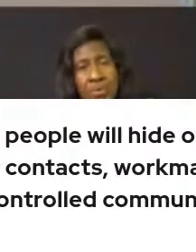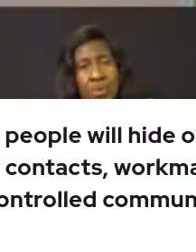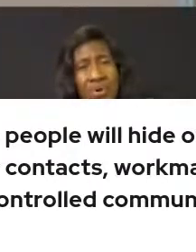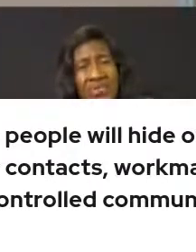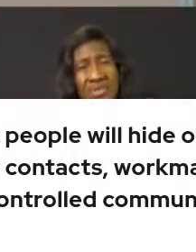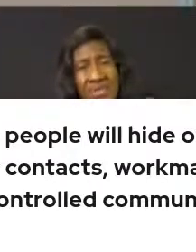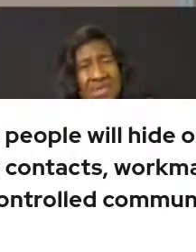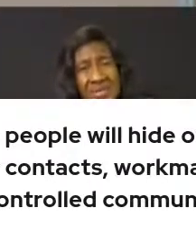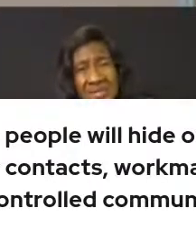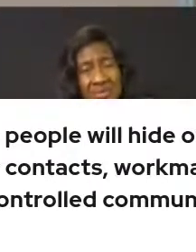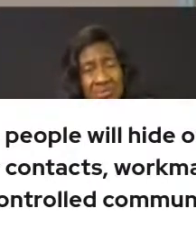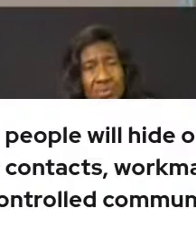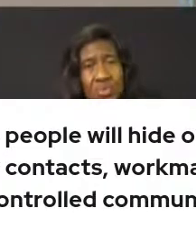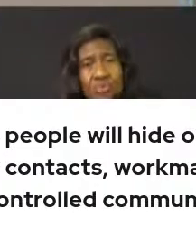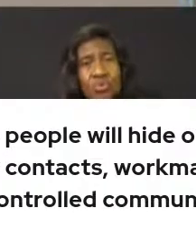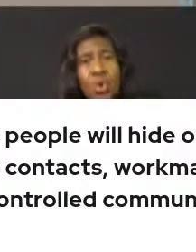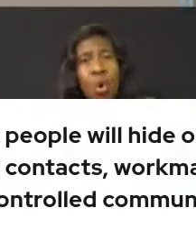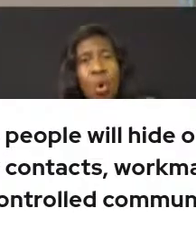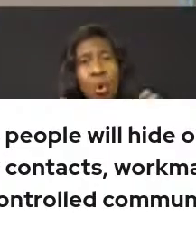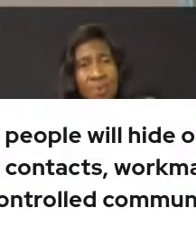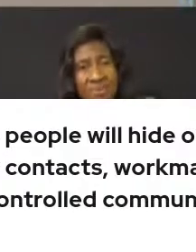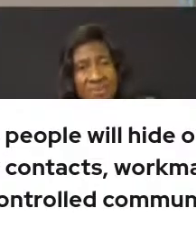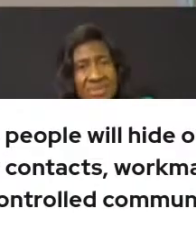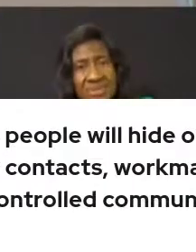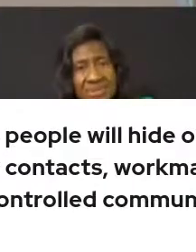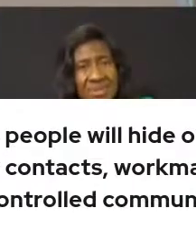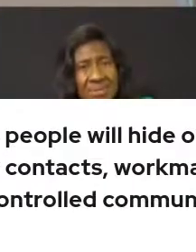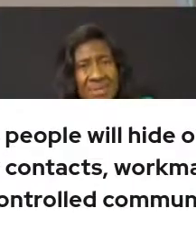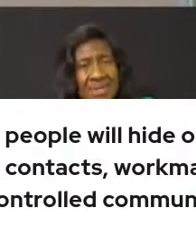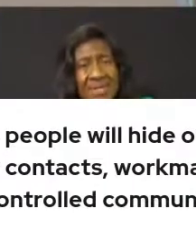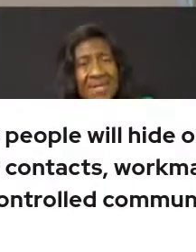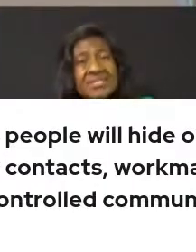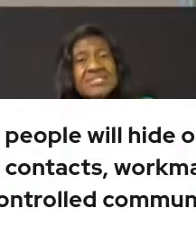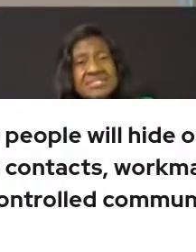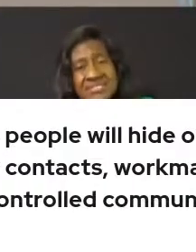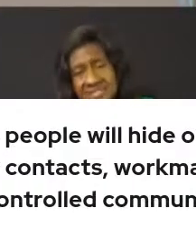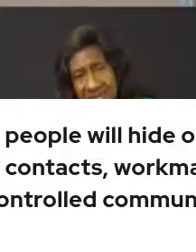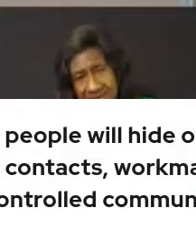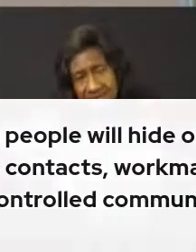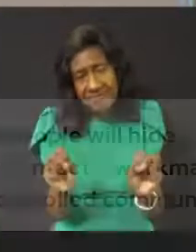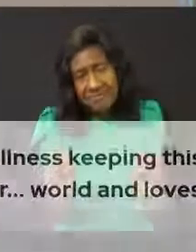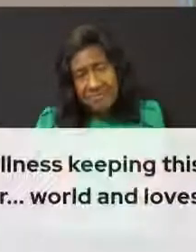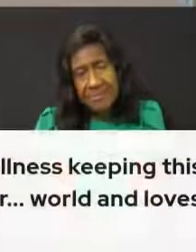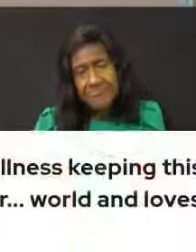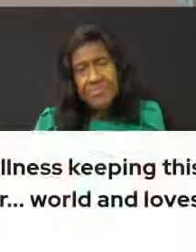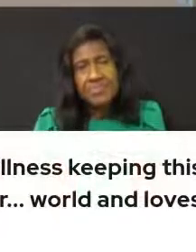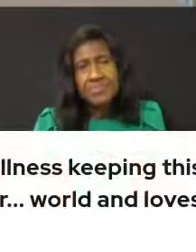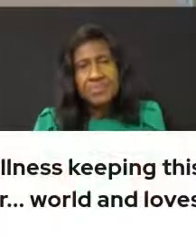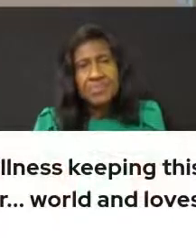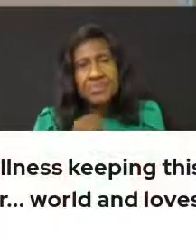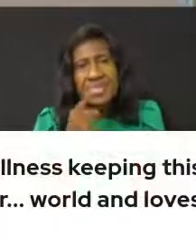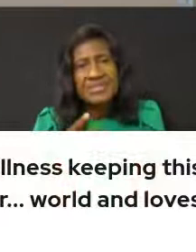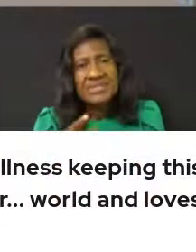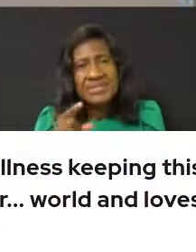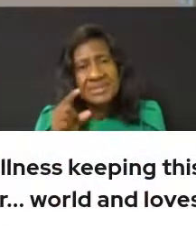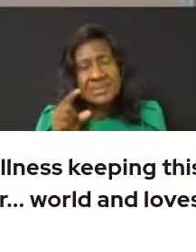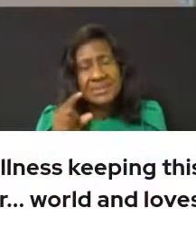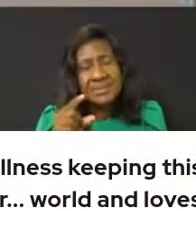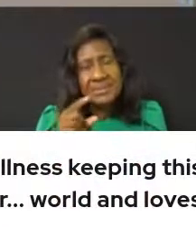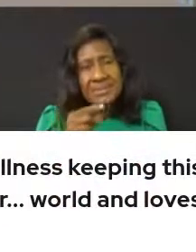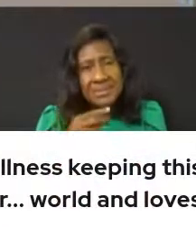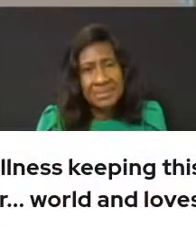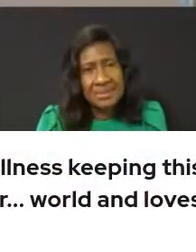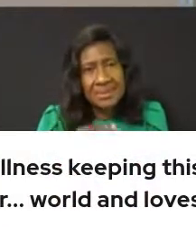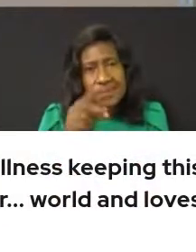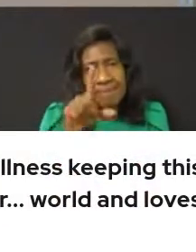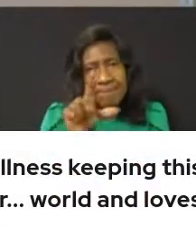reopening our borders as safely as possible. Now, of course, the arrival of the lateral flow testing, also known as